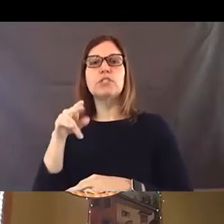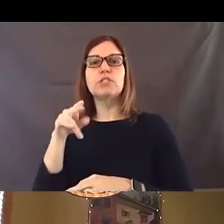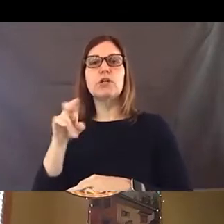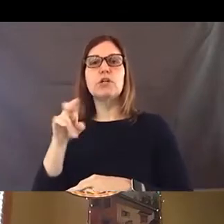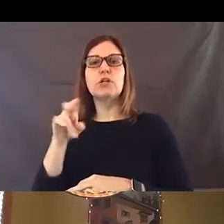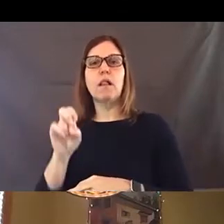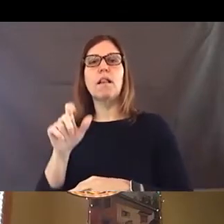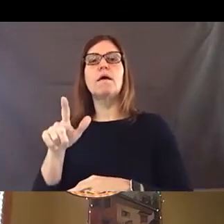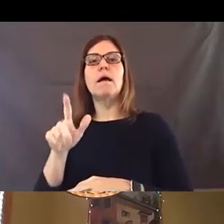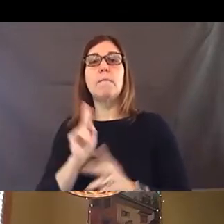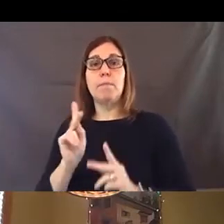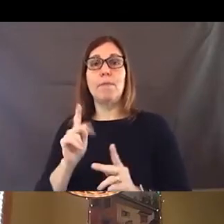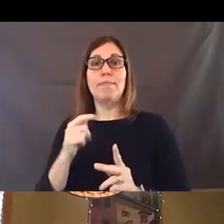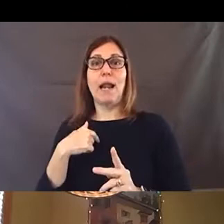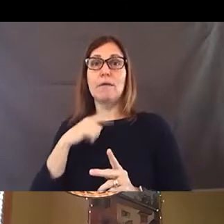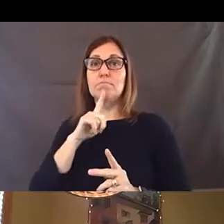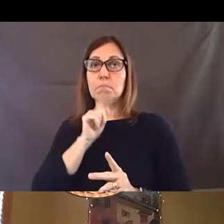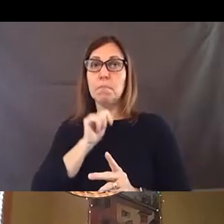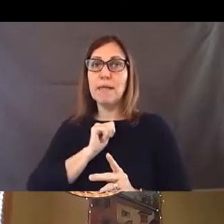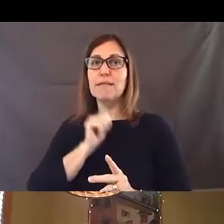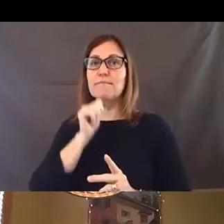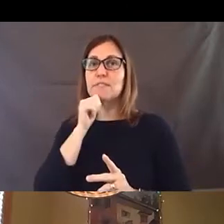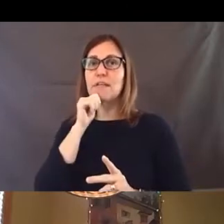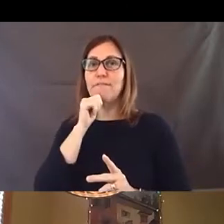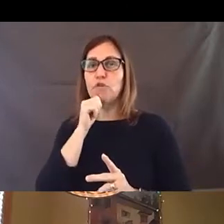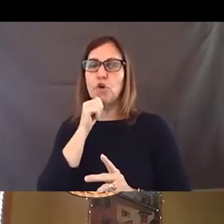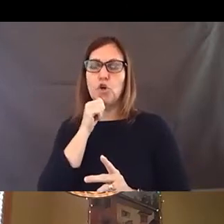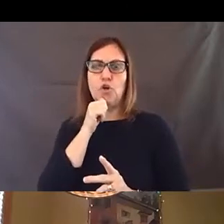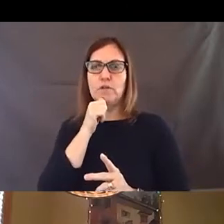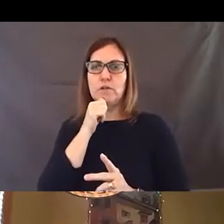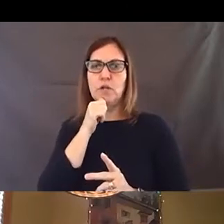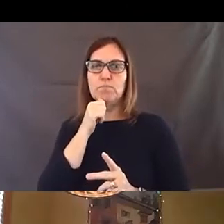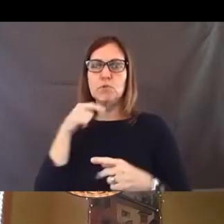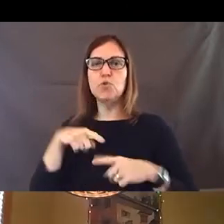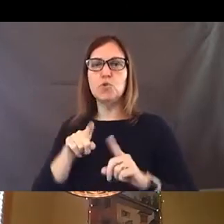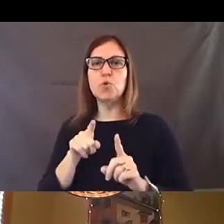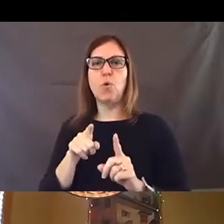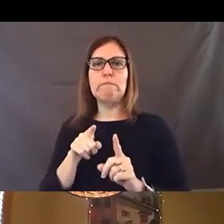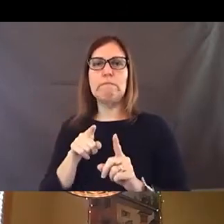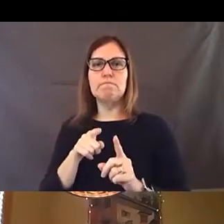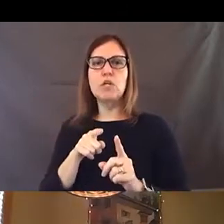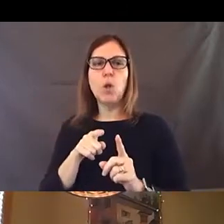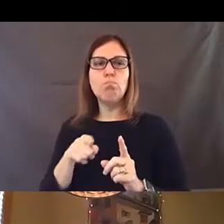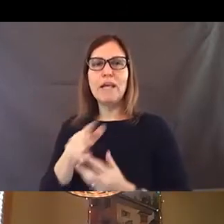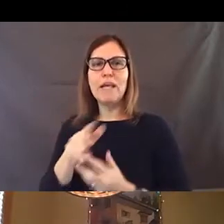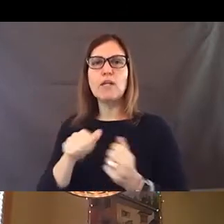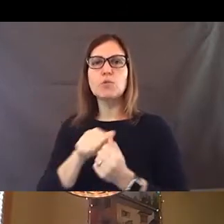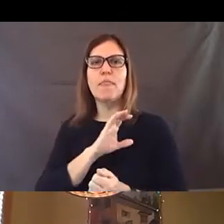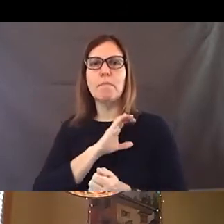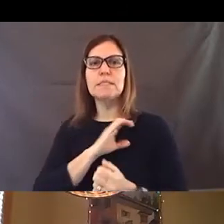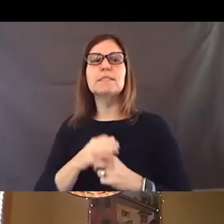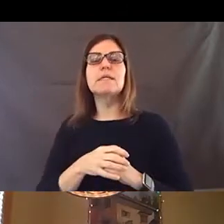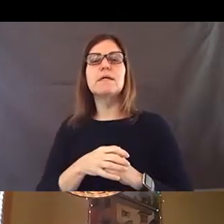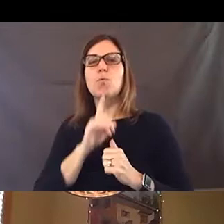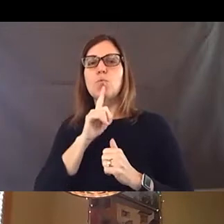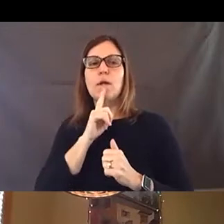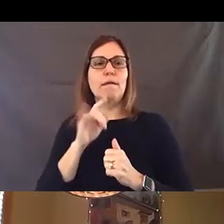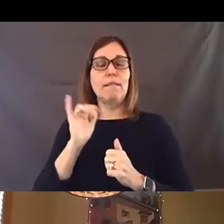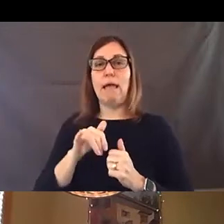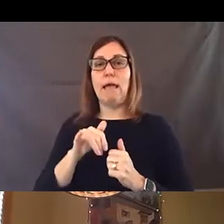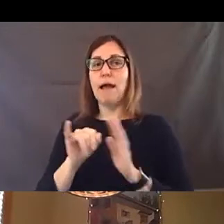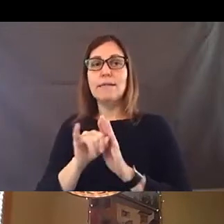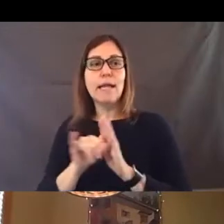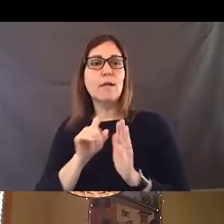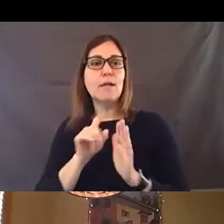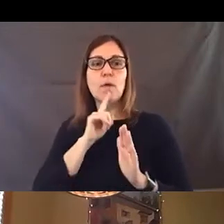your police, reaffirming that indigenous peoples are original diverse societies within our own identities that form an